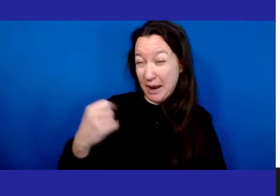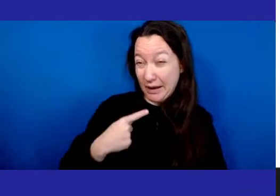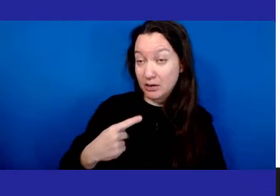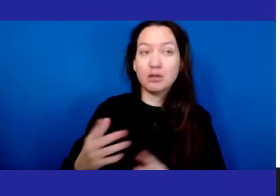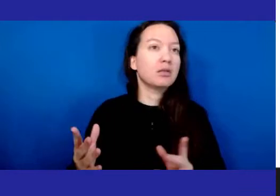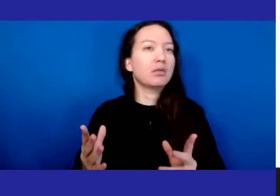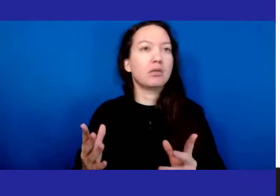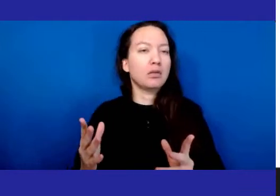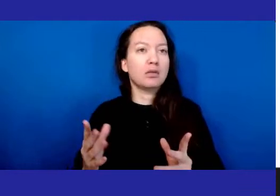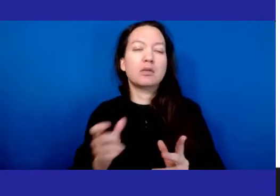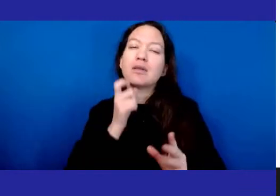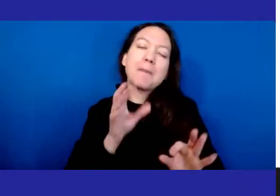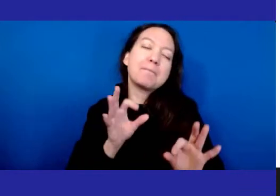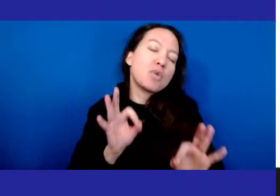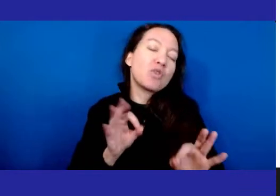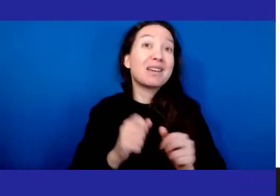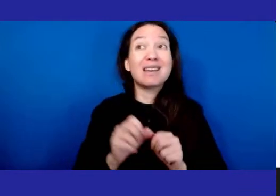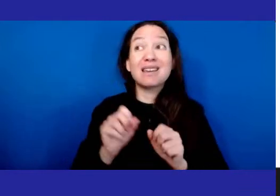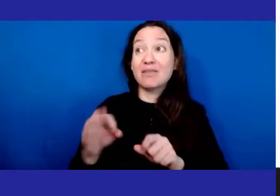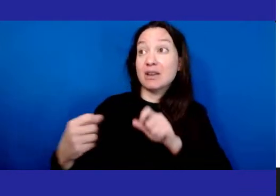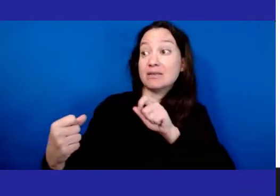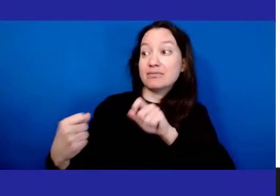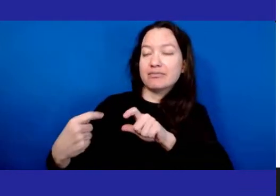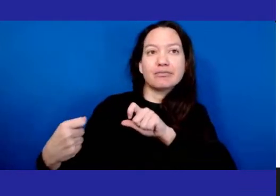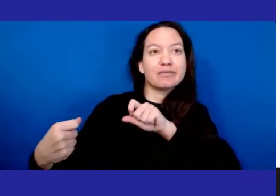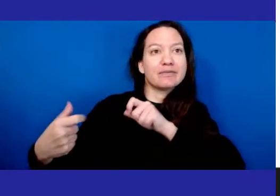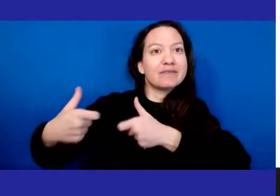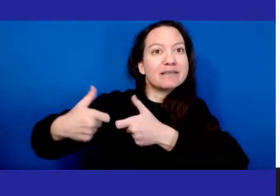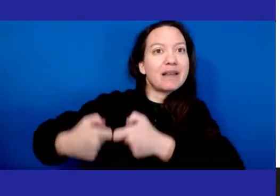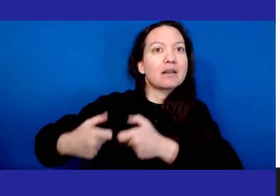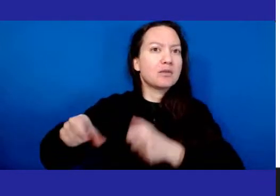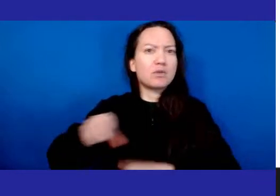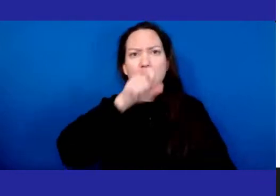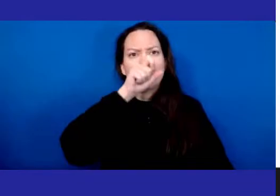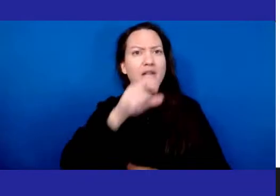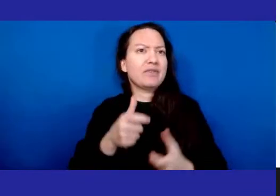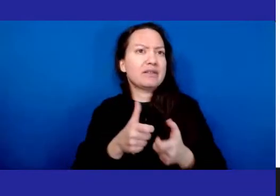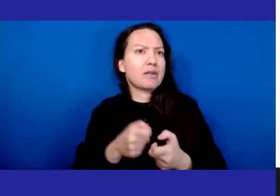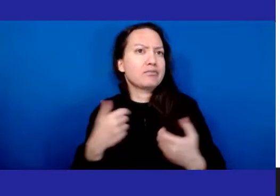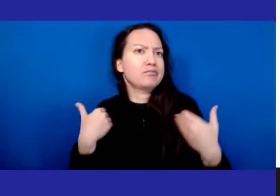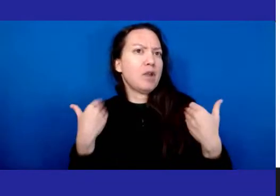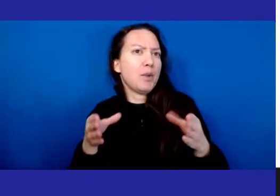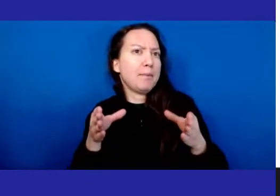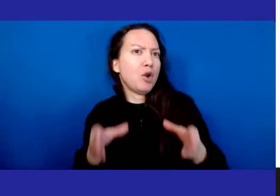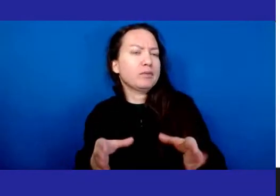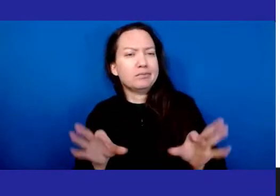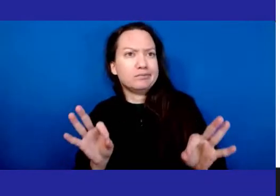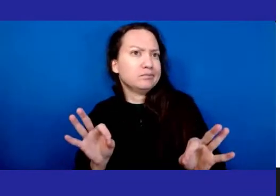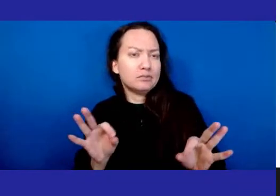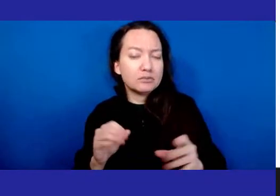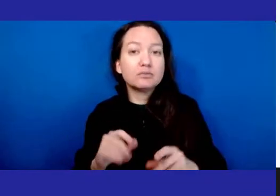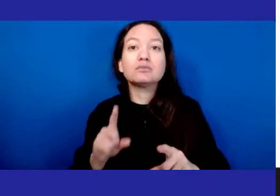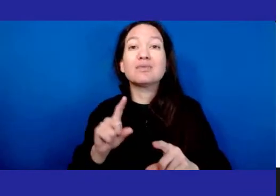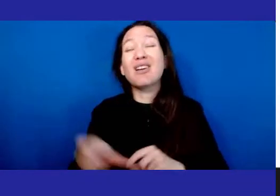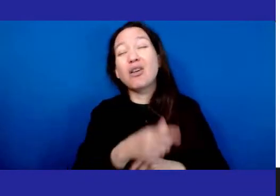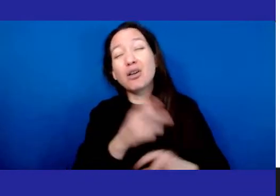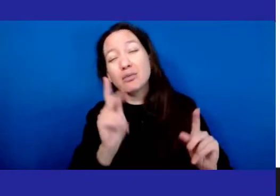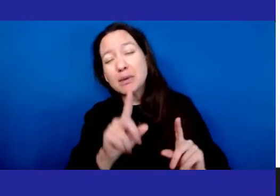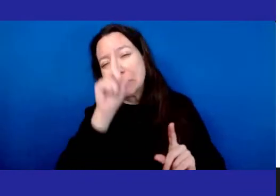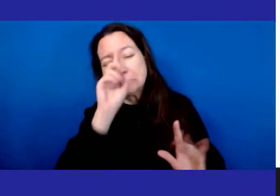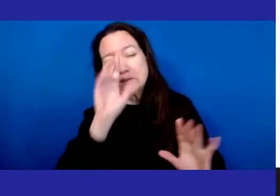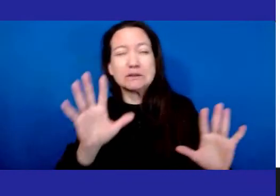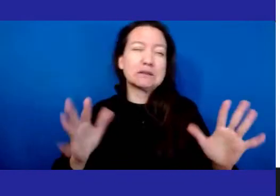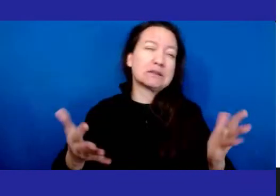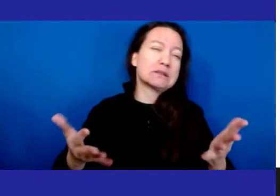it is imperfect. And if I could text him, to Mitch's point, he would love to get texted. He's a young guy. It'd be perfect. But for everybody else, I think it's we'll have to find